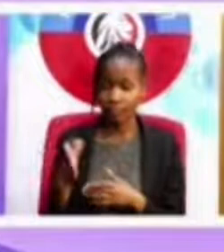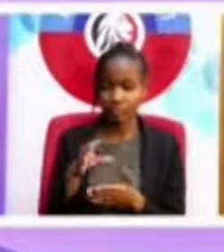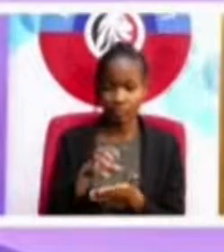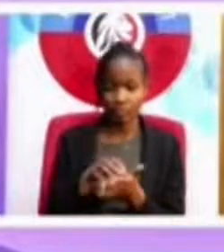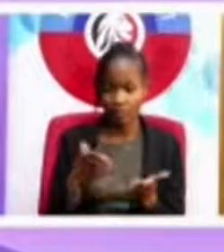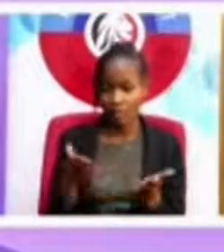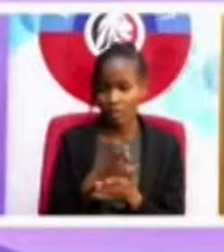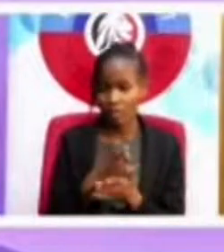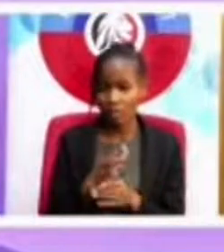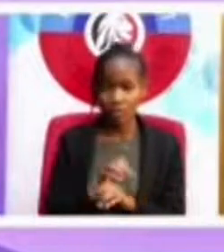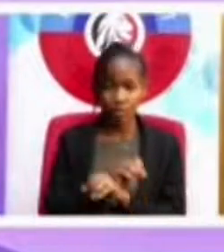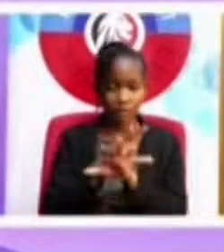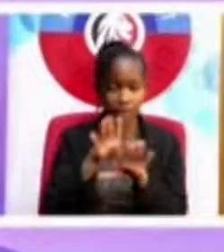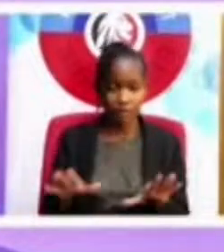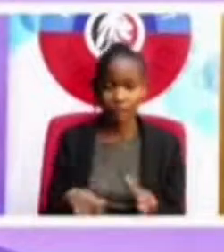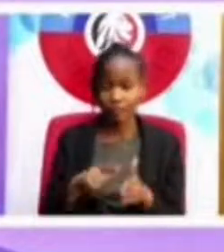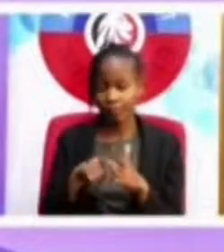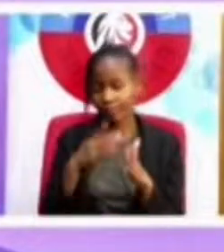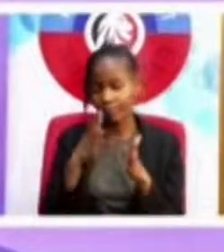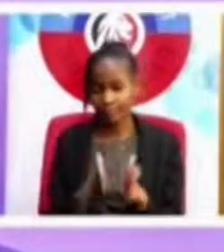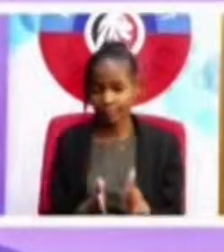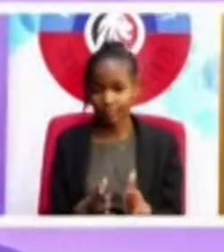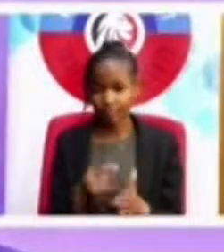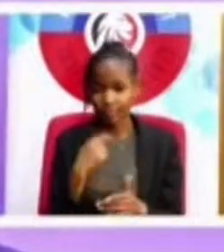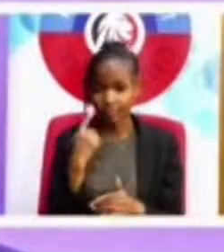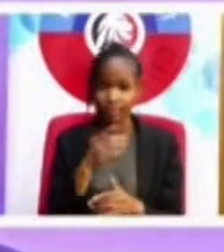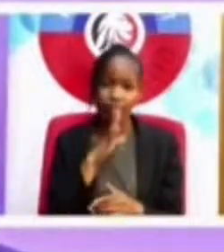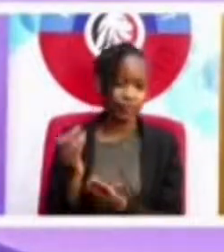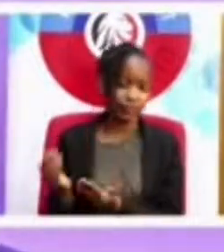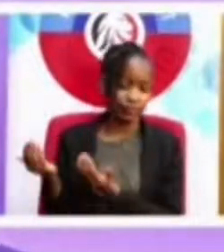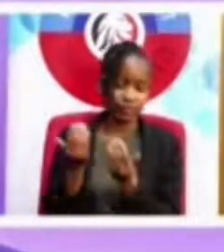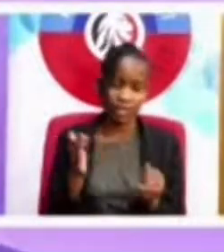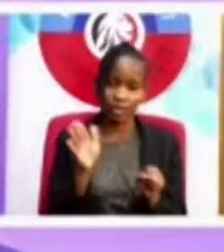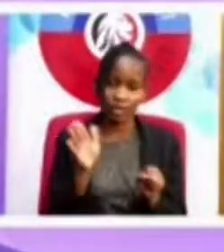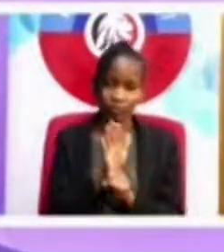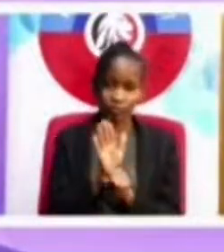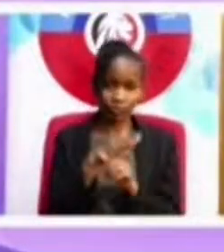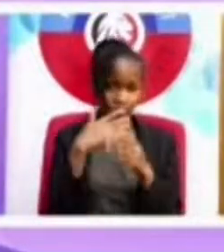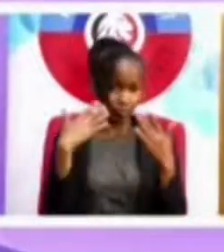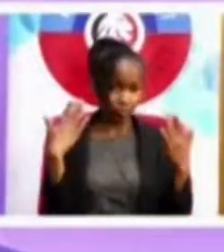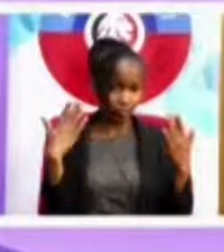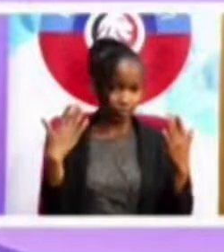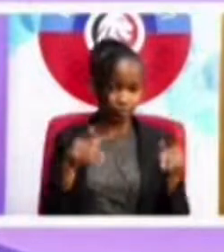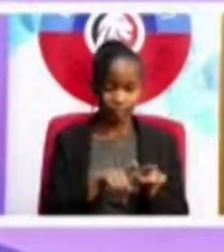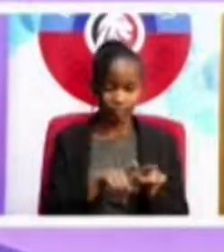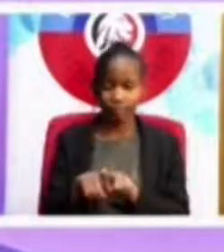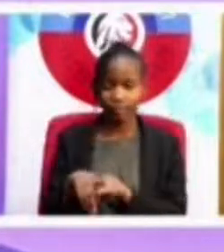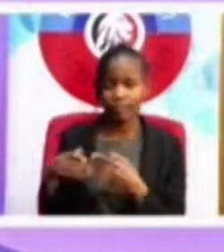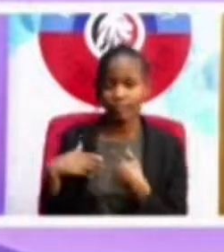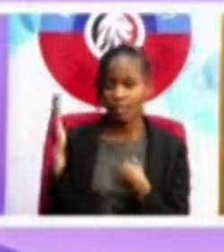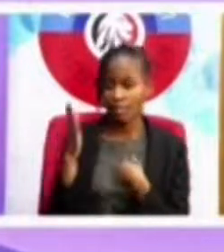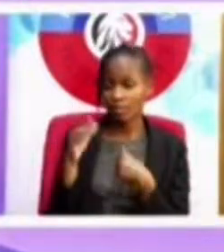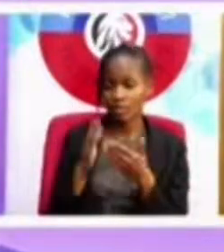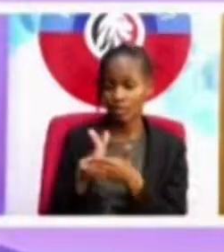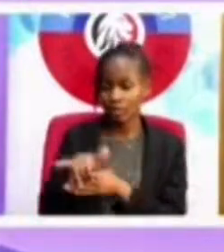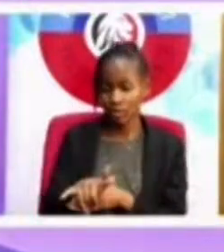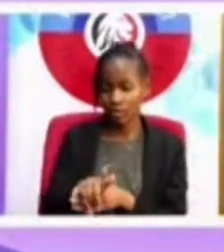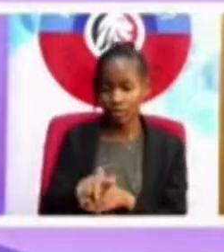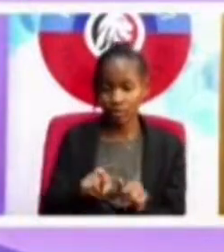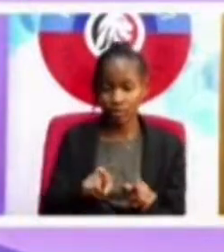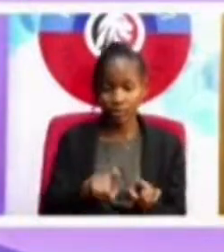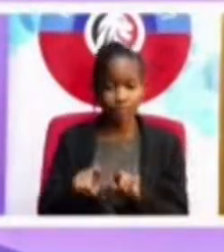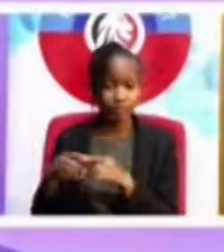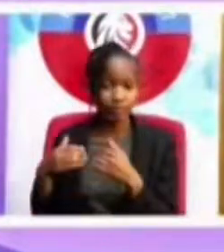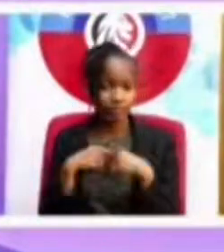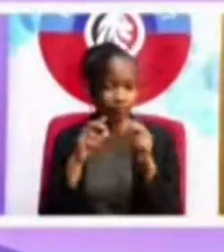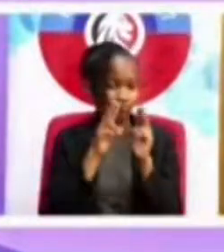manufacturers who have been importing a lot of materials. So we also facilitate through that. We also have a very